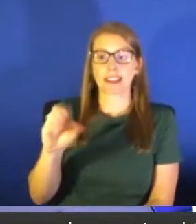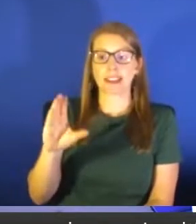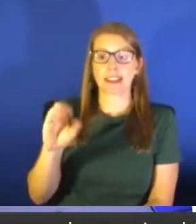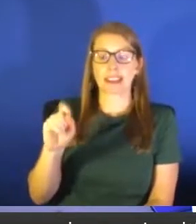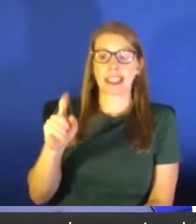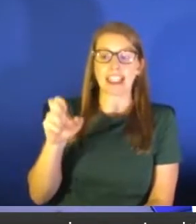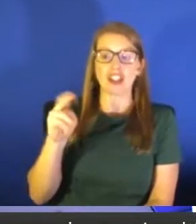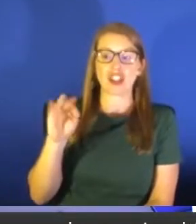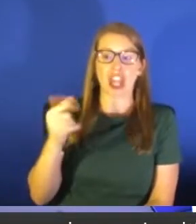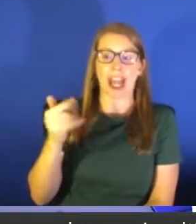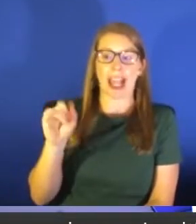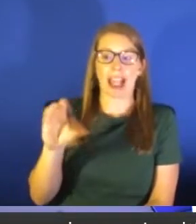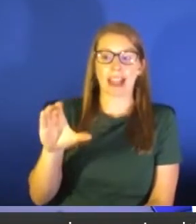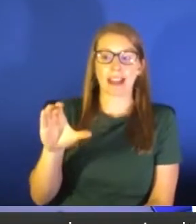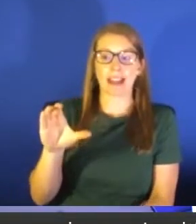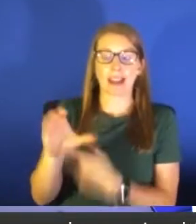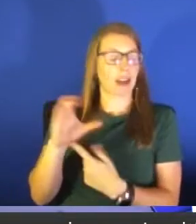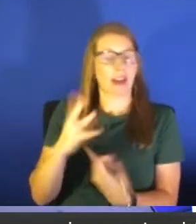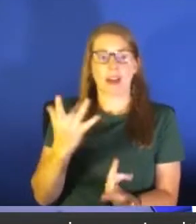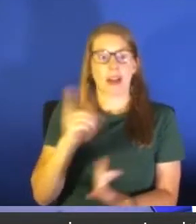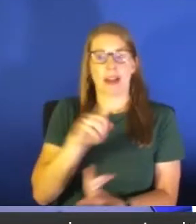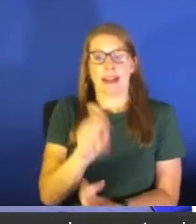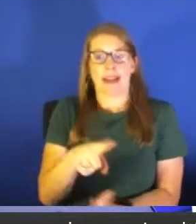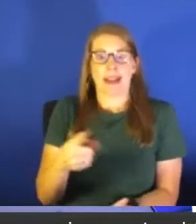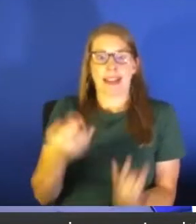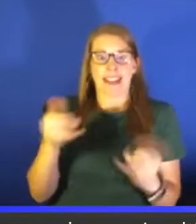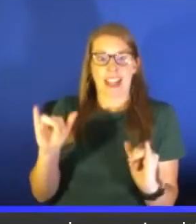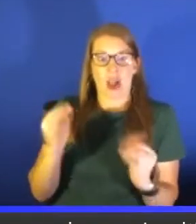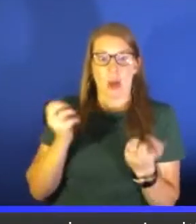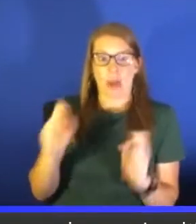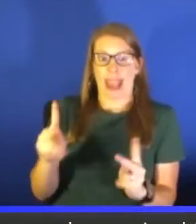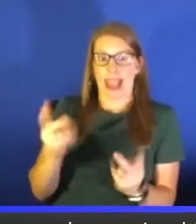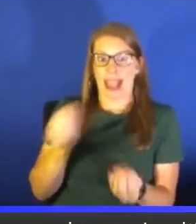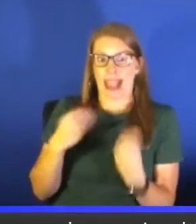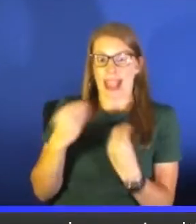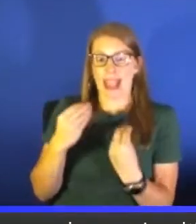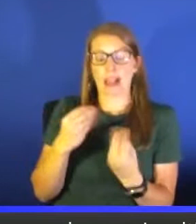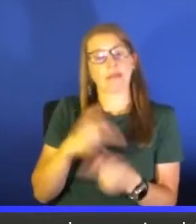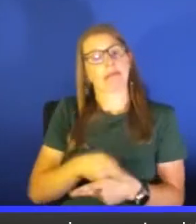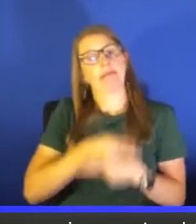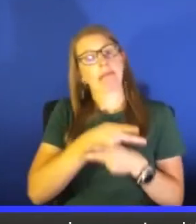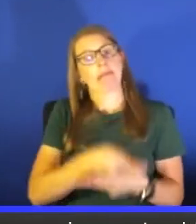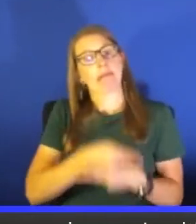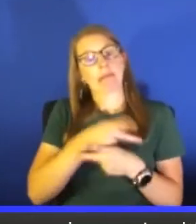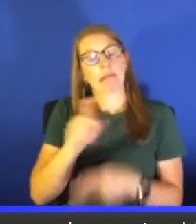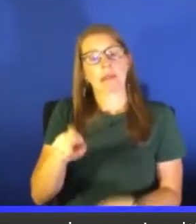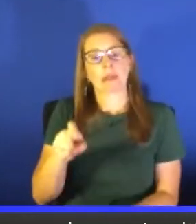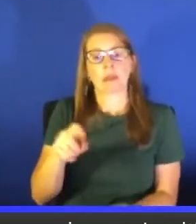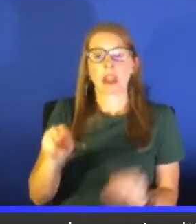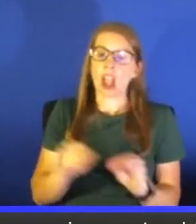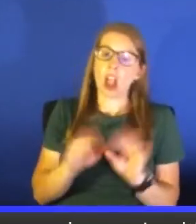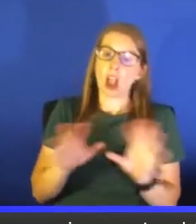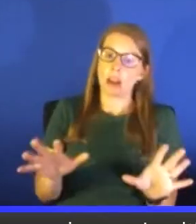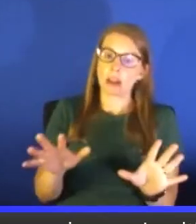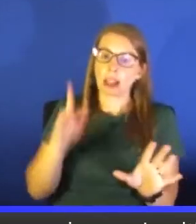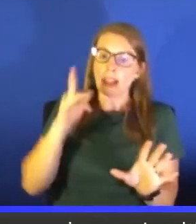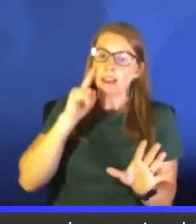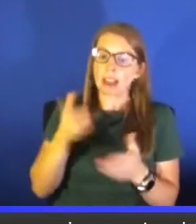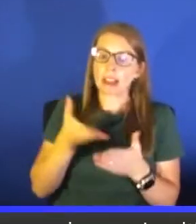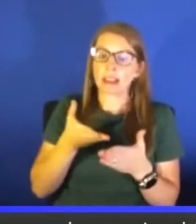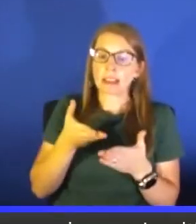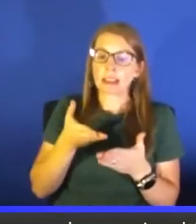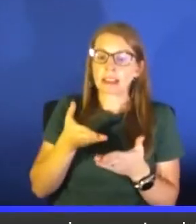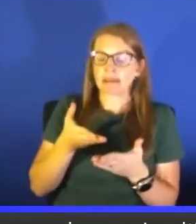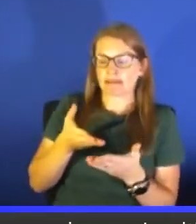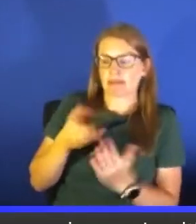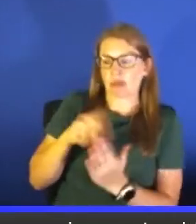ask, we're still okay to eat them? I think we have to be very cautious and obviously take things with a grain of salt sometimes